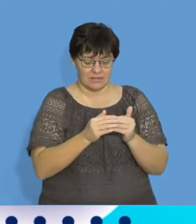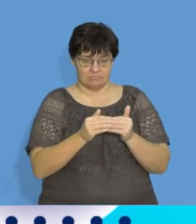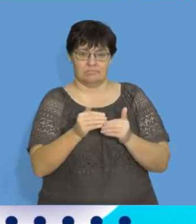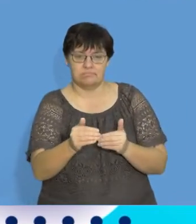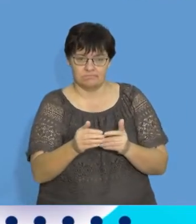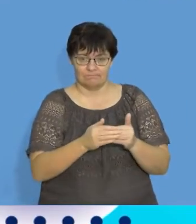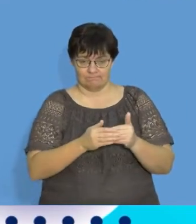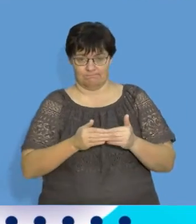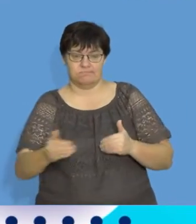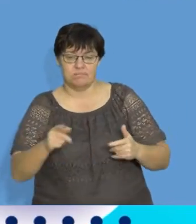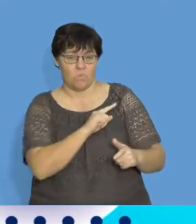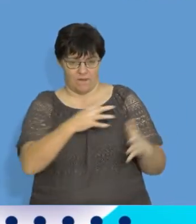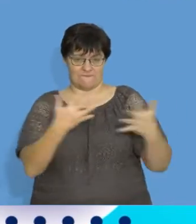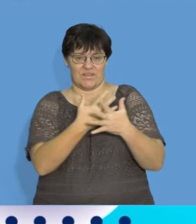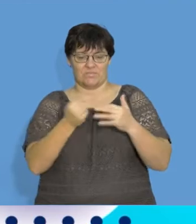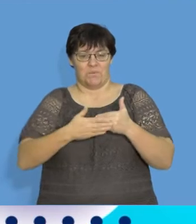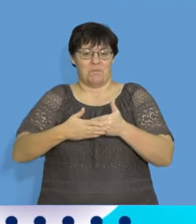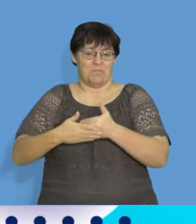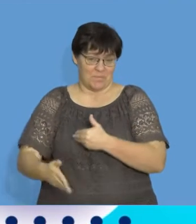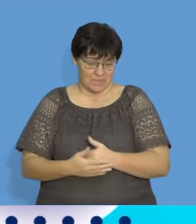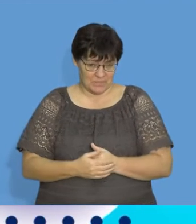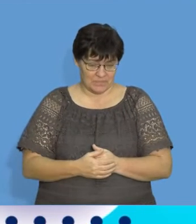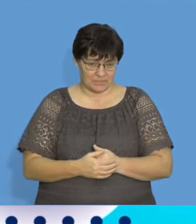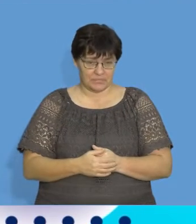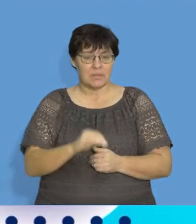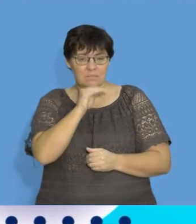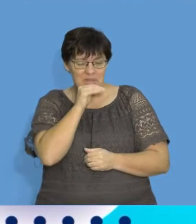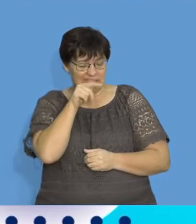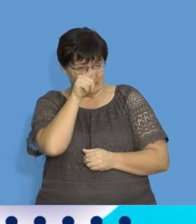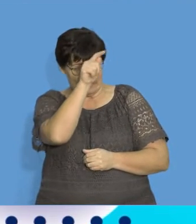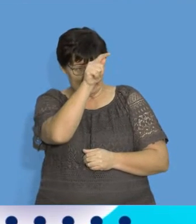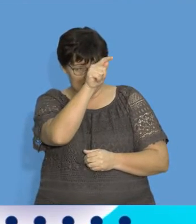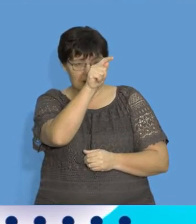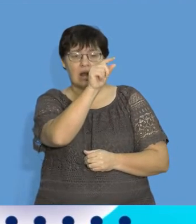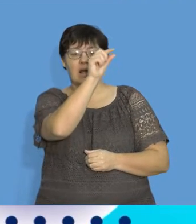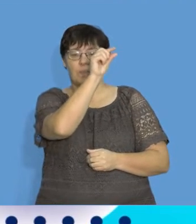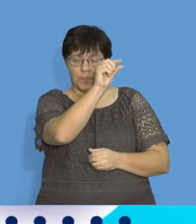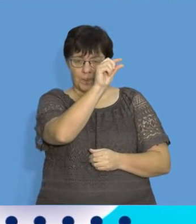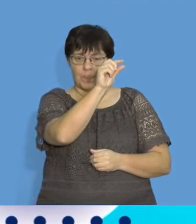traveled, okay? So when we look at this, it means that it had more kinetic energy.